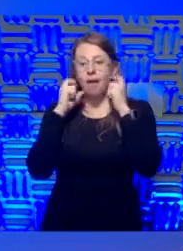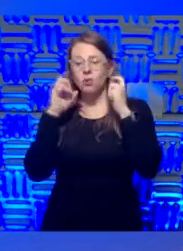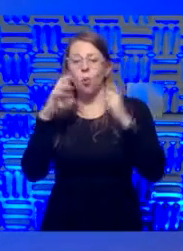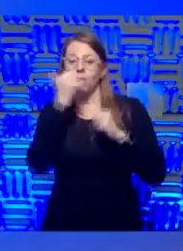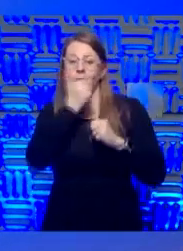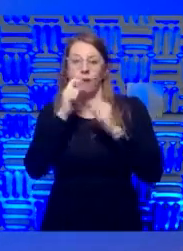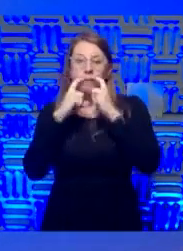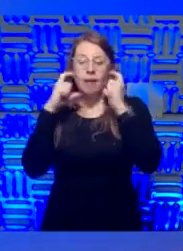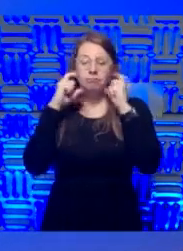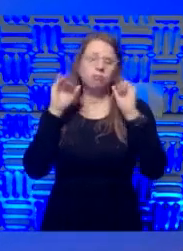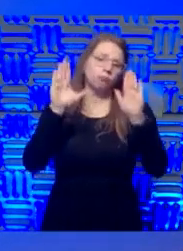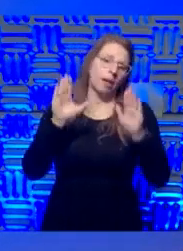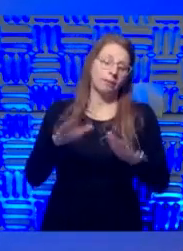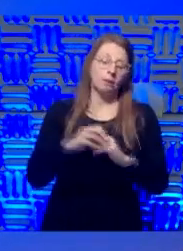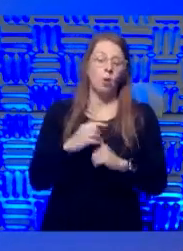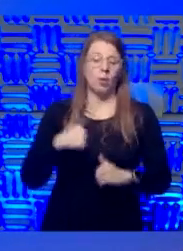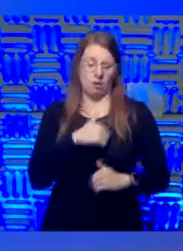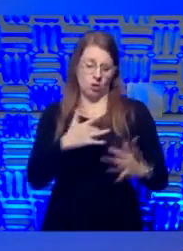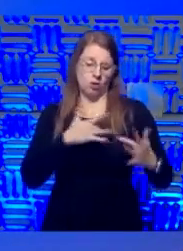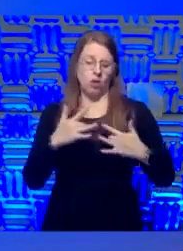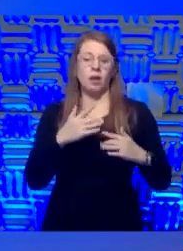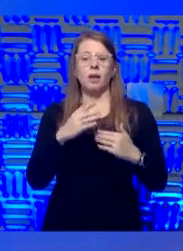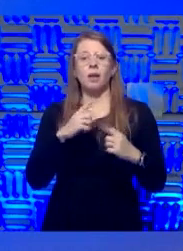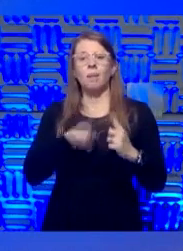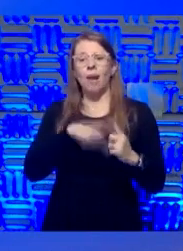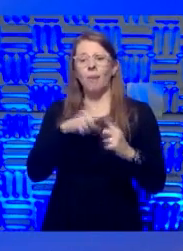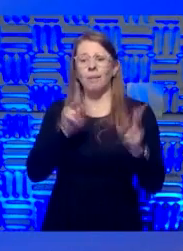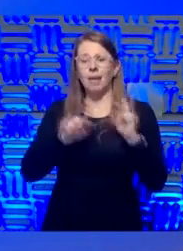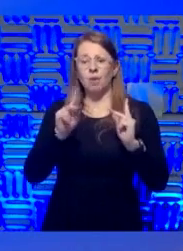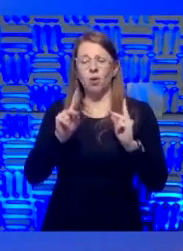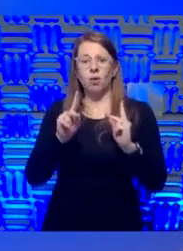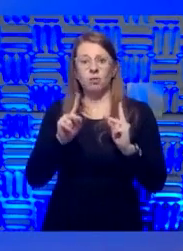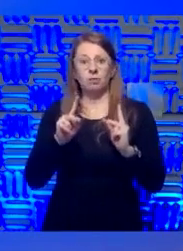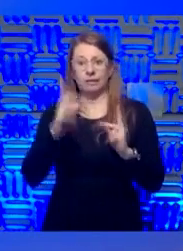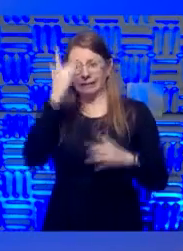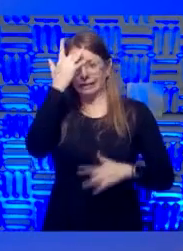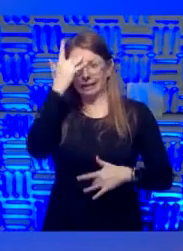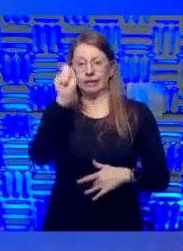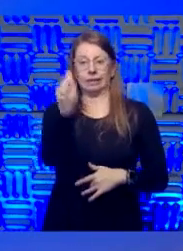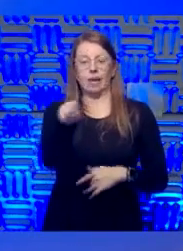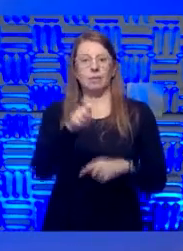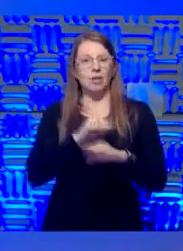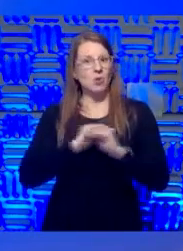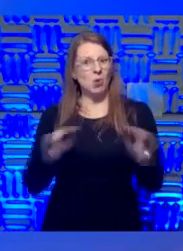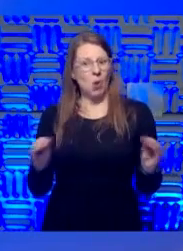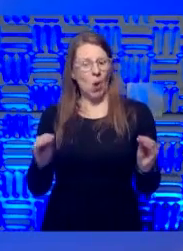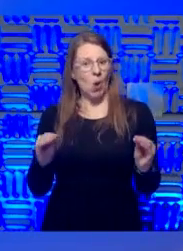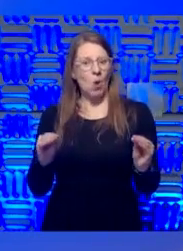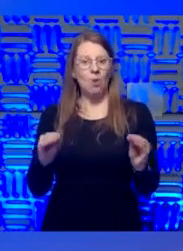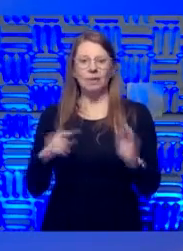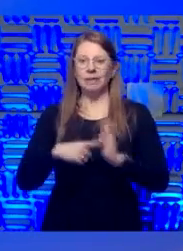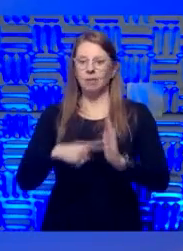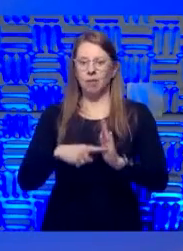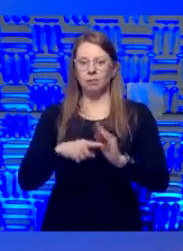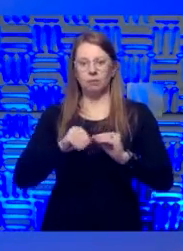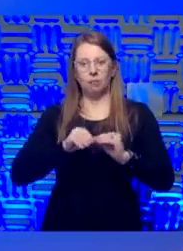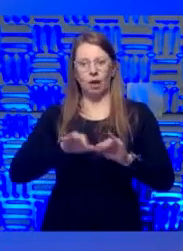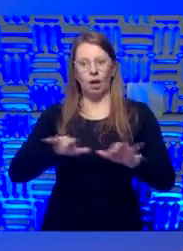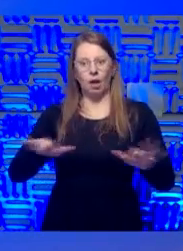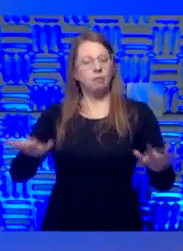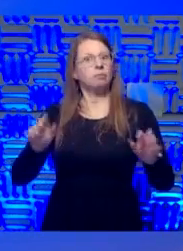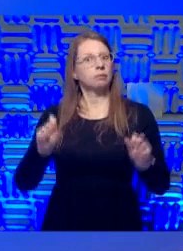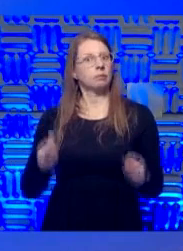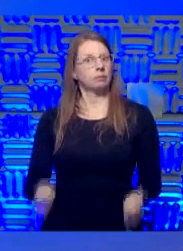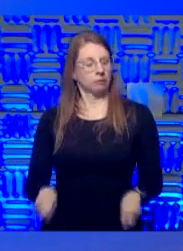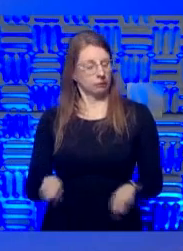are concerned about people who are pre-symptomatic or asymptomatic, possibly spreading the disease to other people. And we know that when